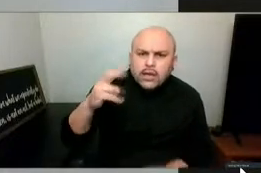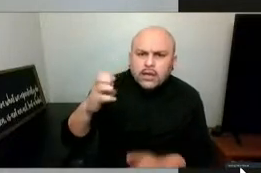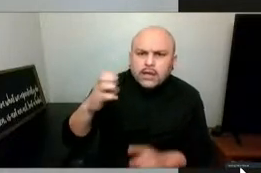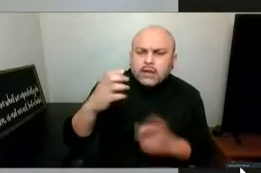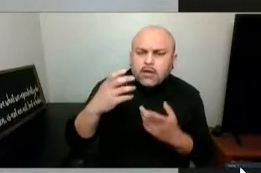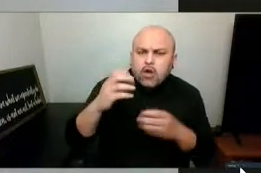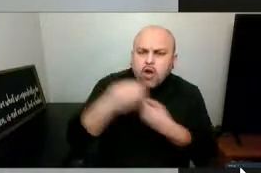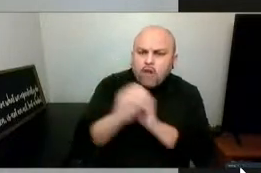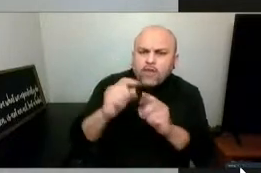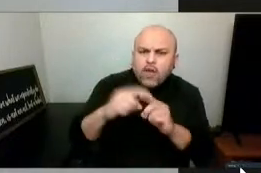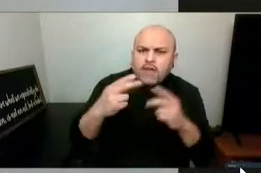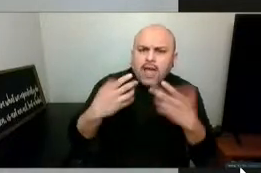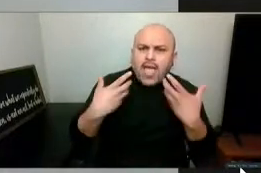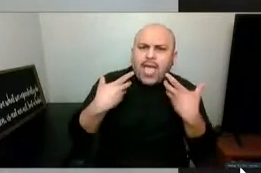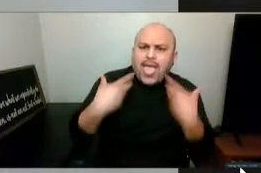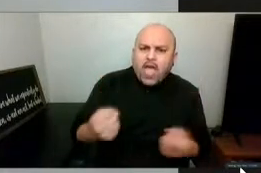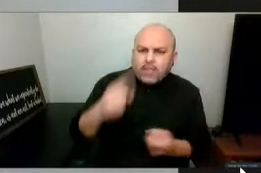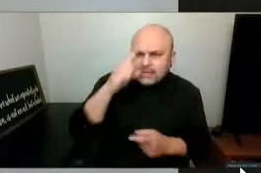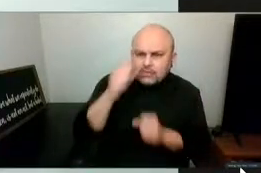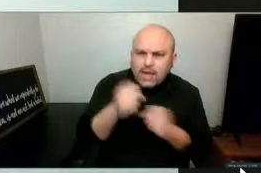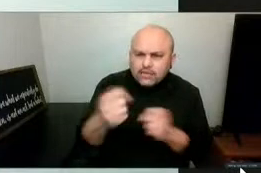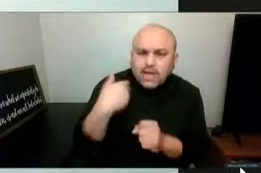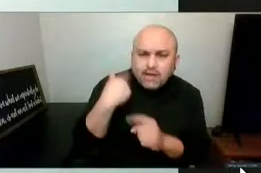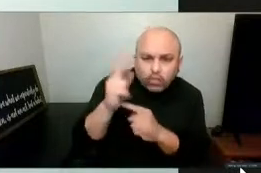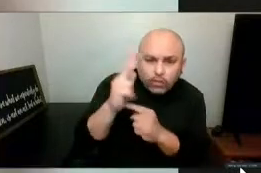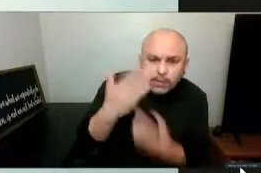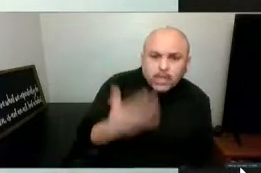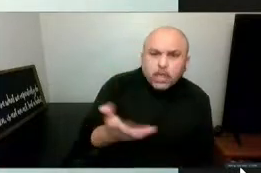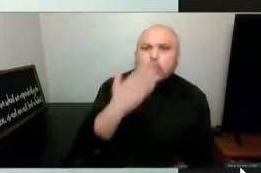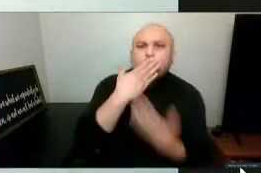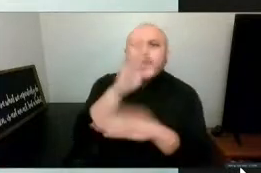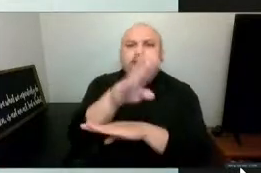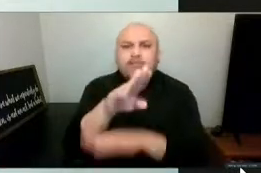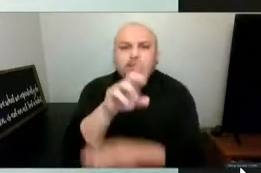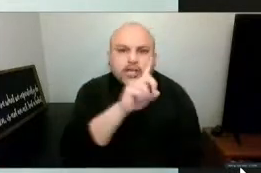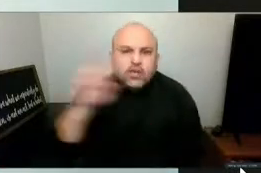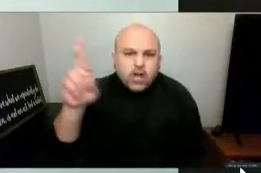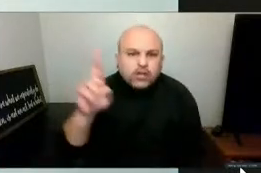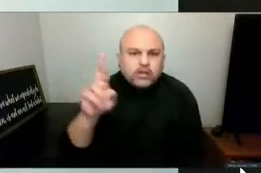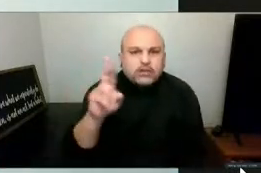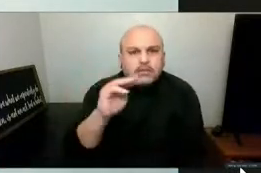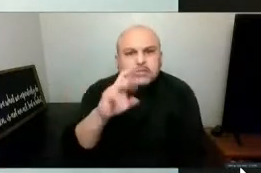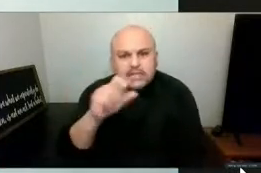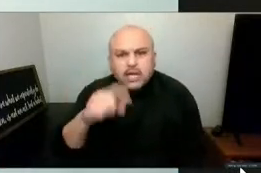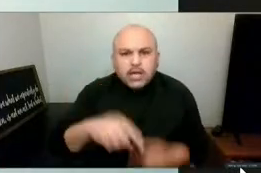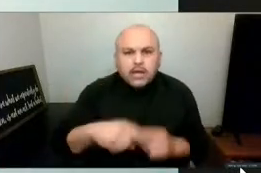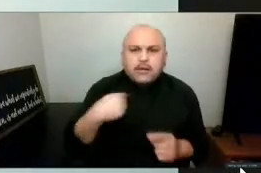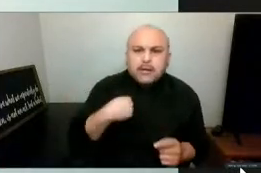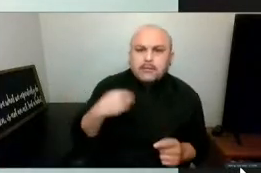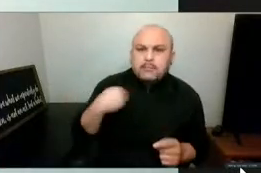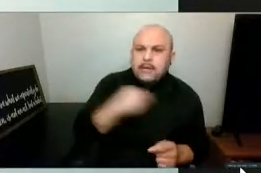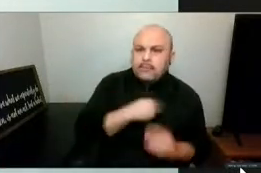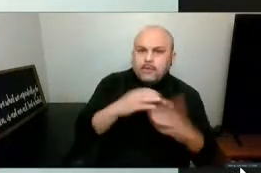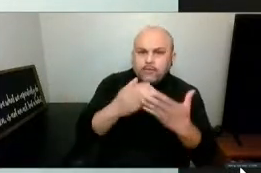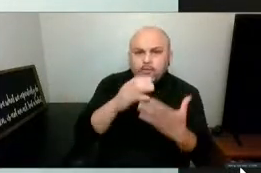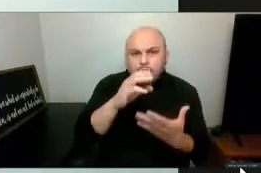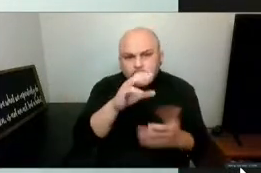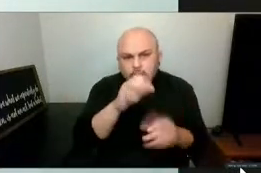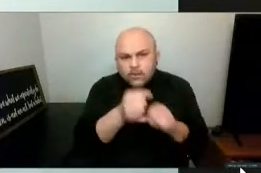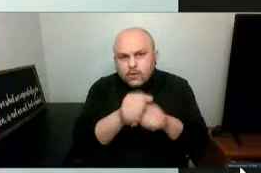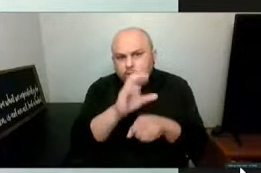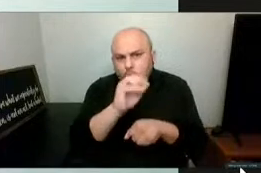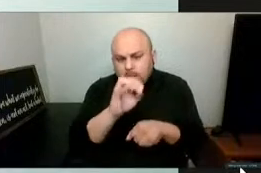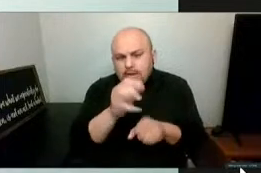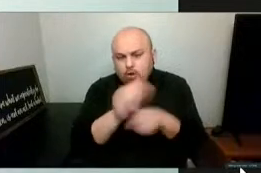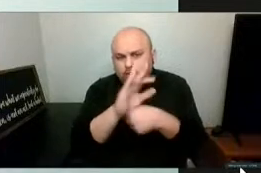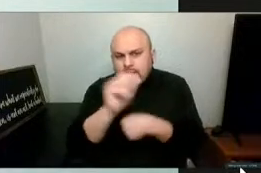minutes. Good afternoon, Dr. Marcella Ninya Smith and members of the COVID-19 Health Equity Task Force. I'm